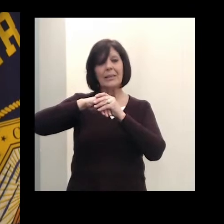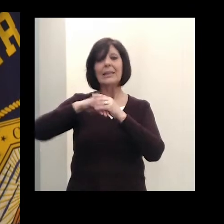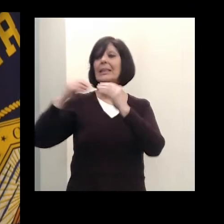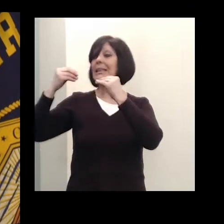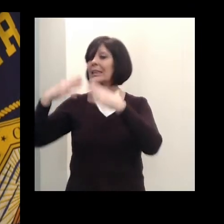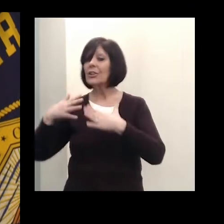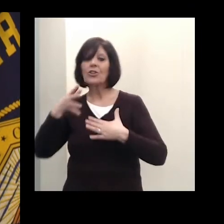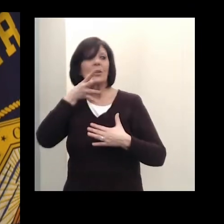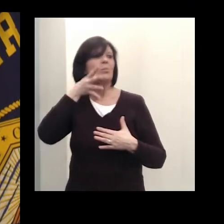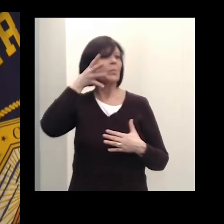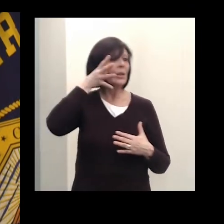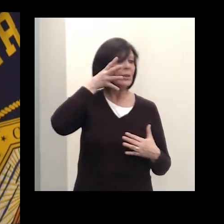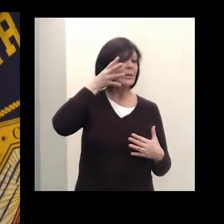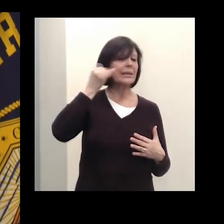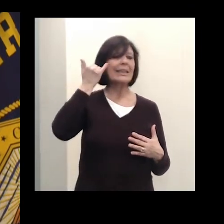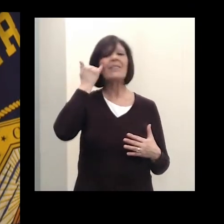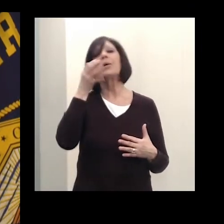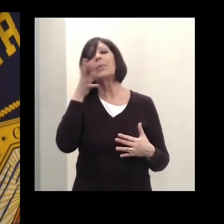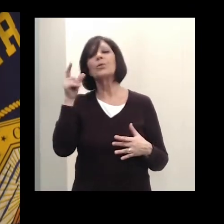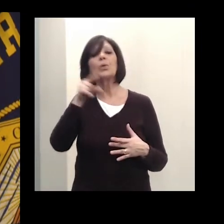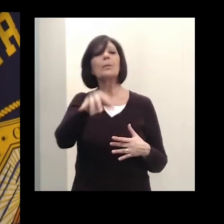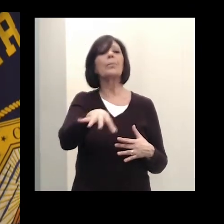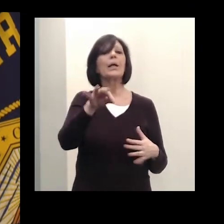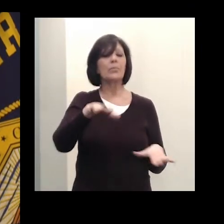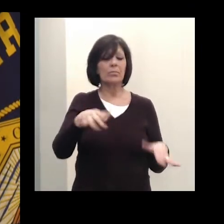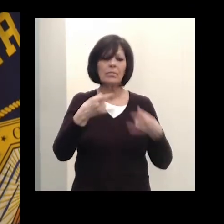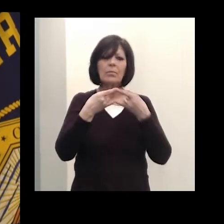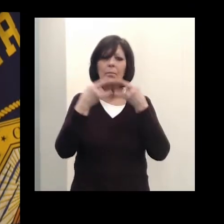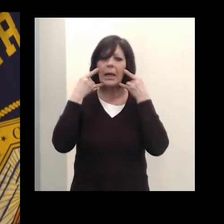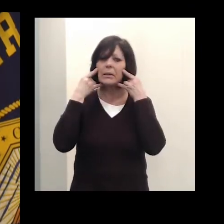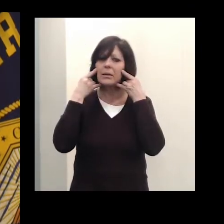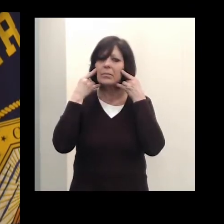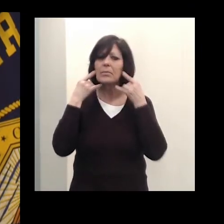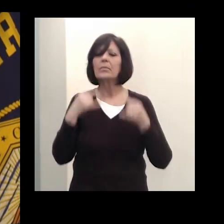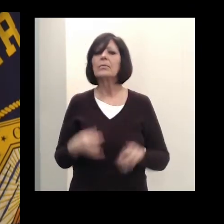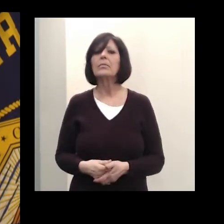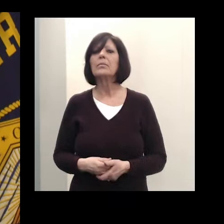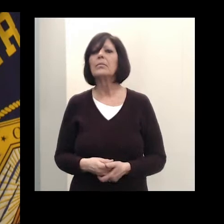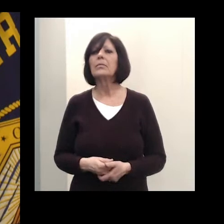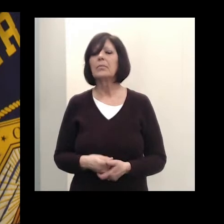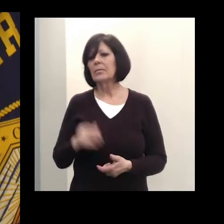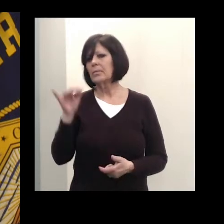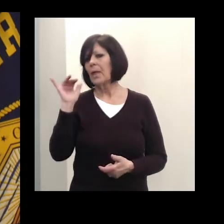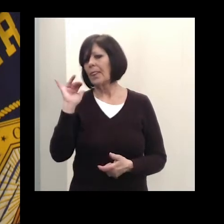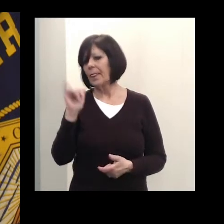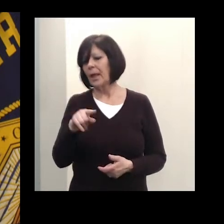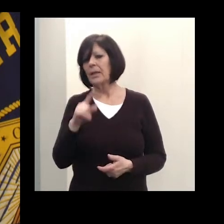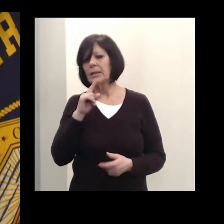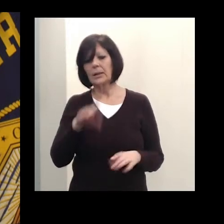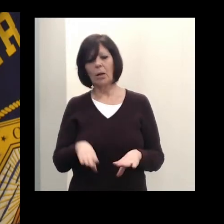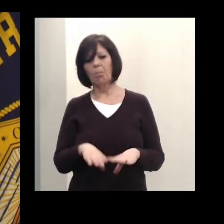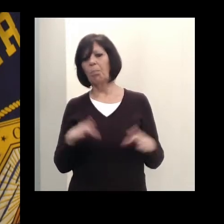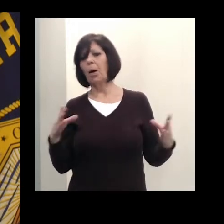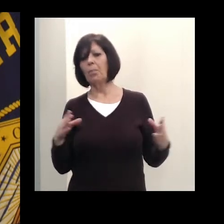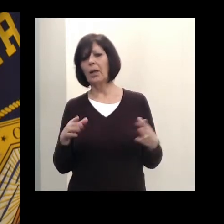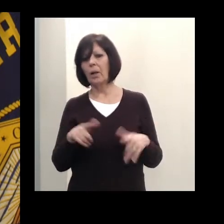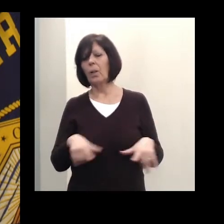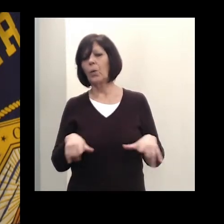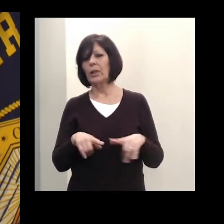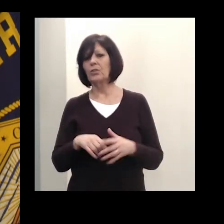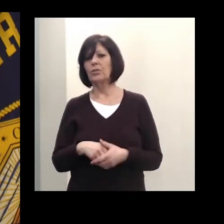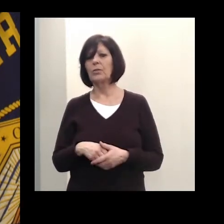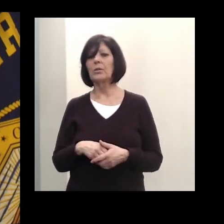parents, if the parents go to pick up their child, they have to wear a mask. That is considered a public location. A